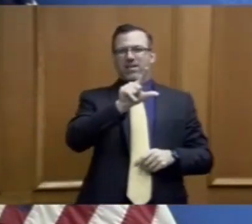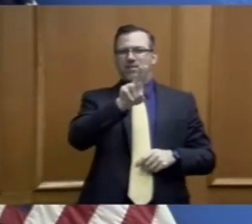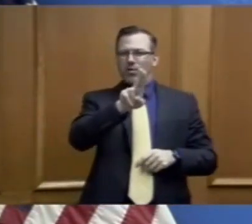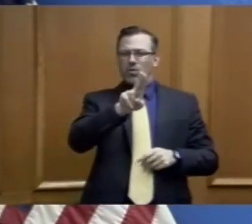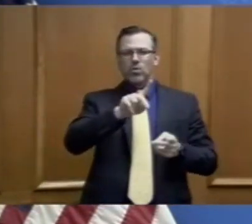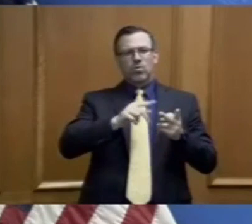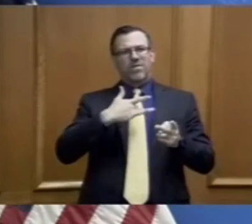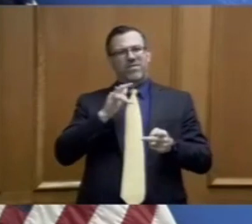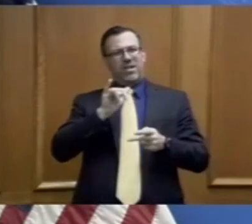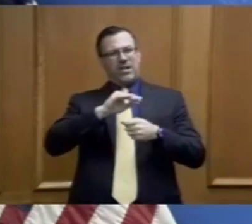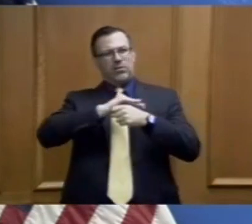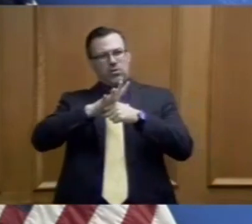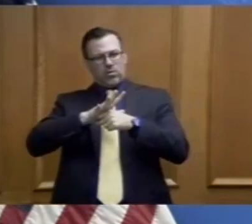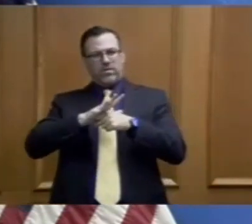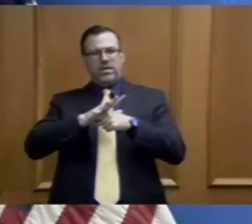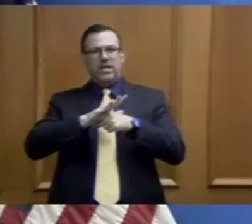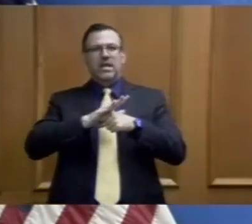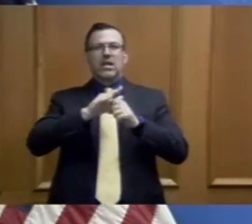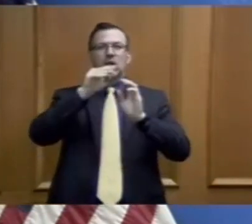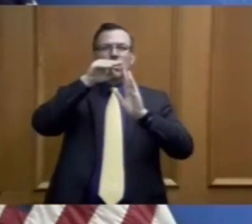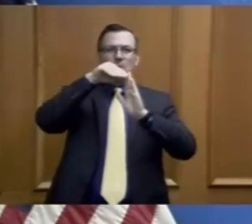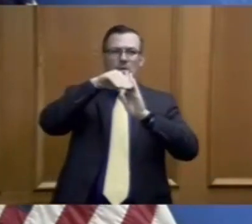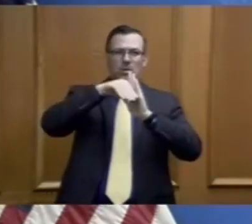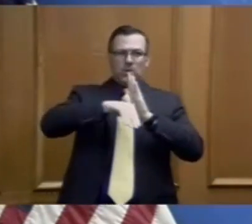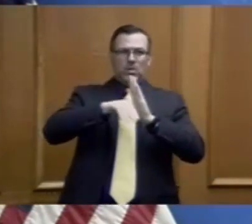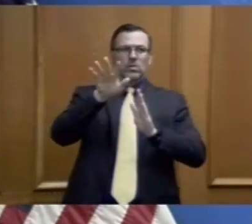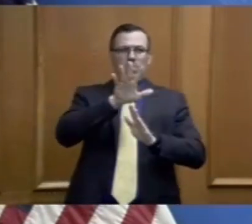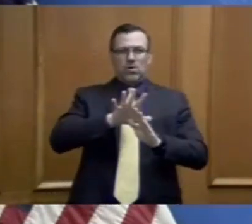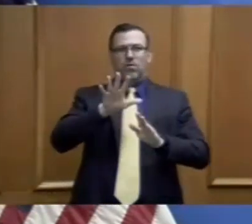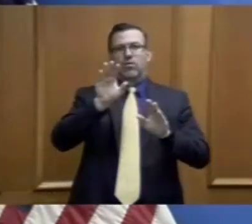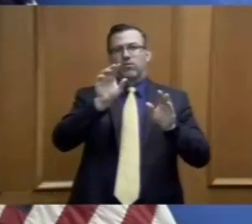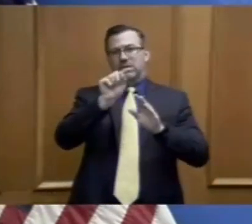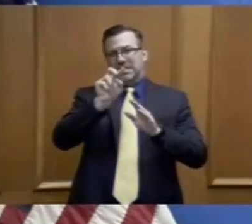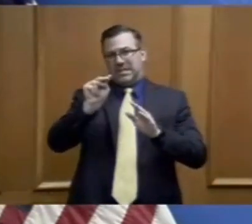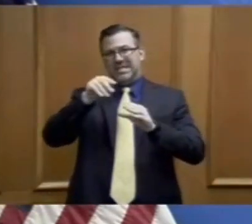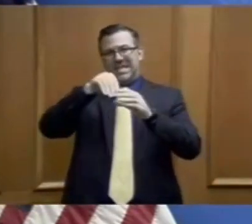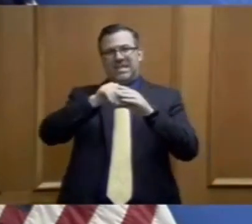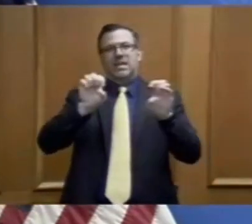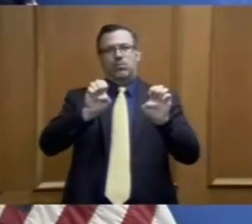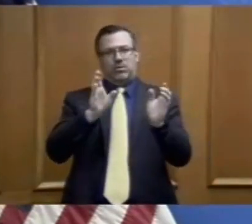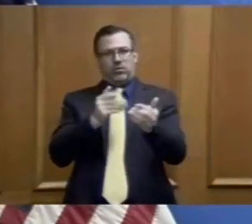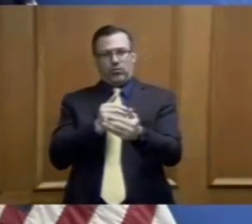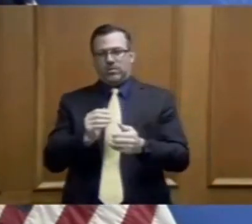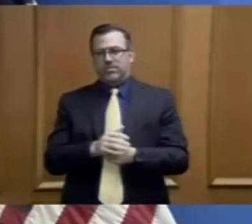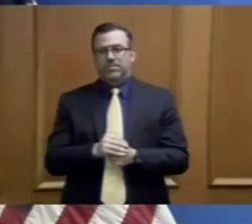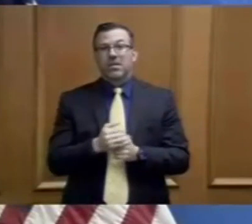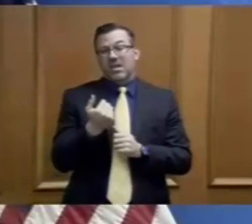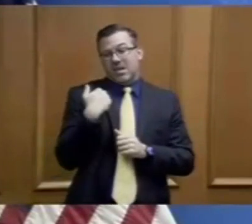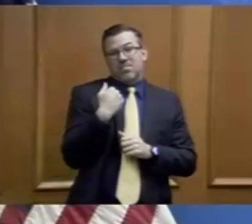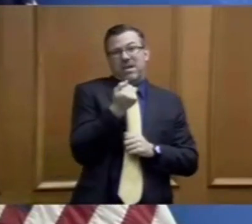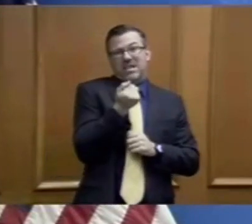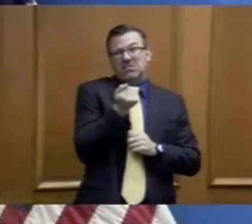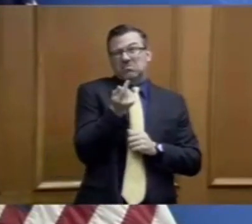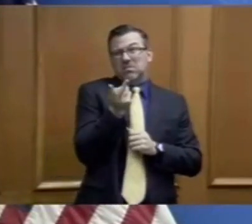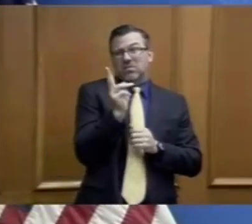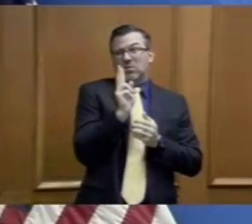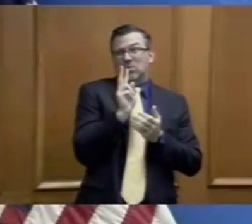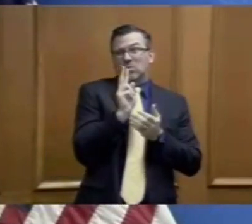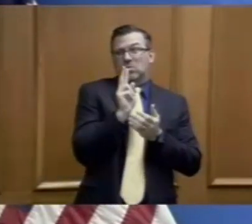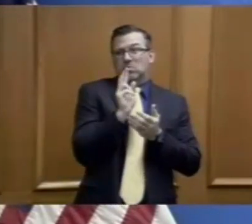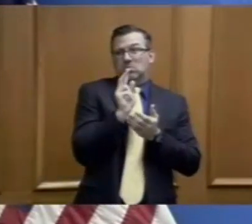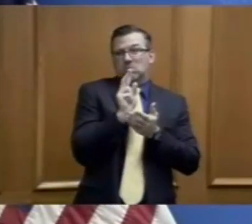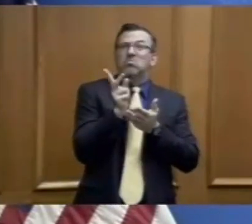in emergency rooms all over Tennessee. And for the past 3 weeks, both flu and COVID symptoms have